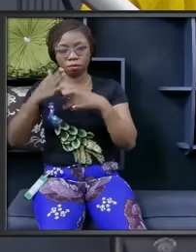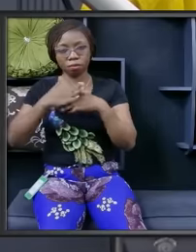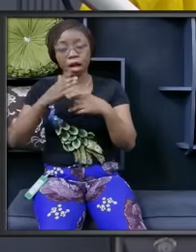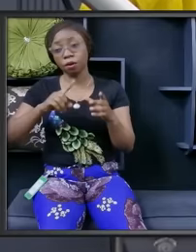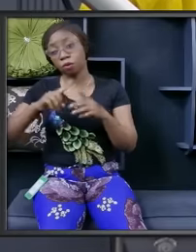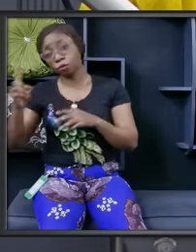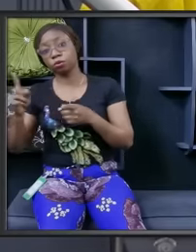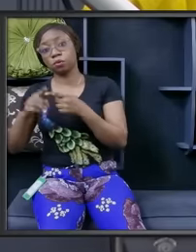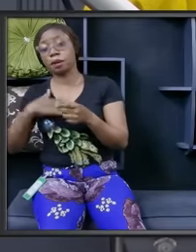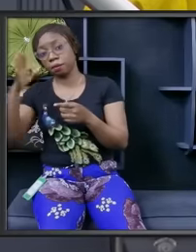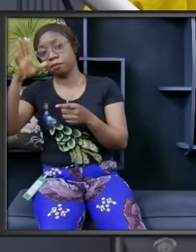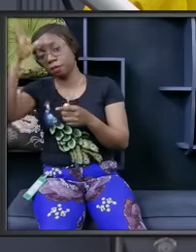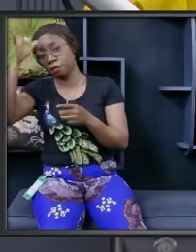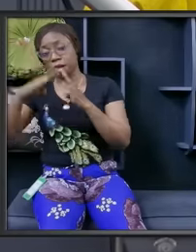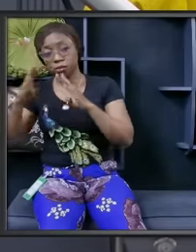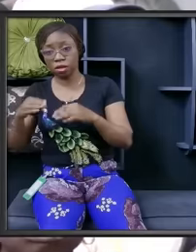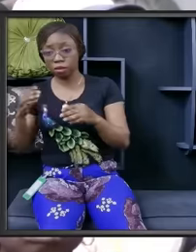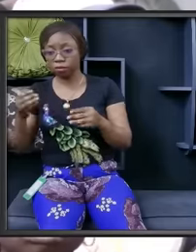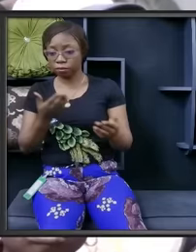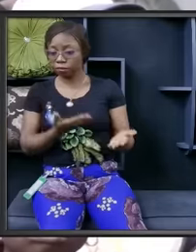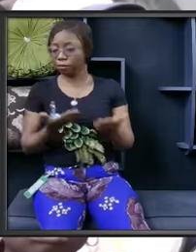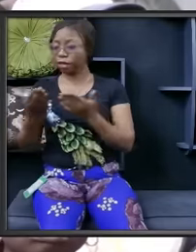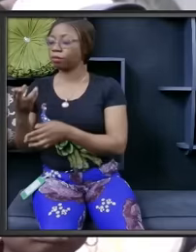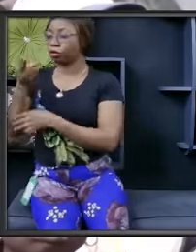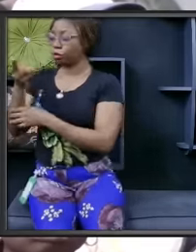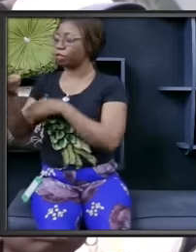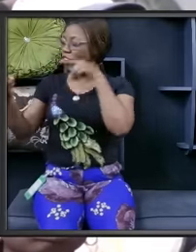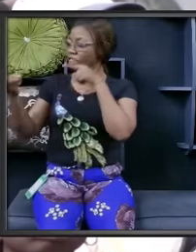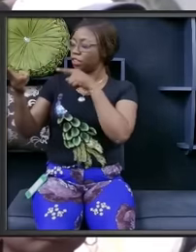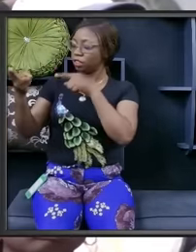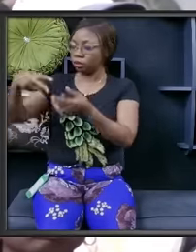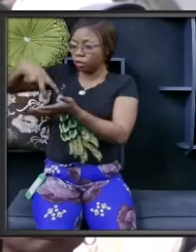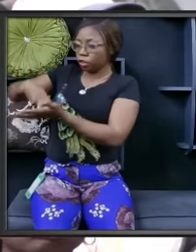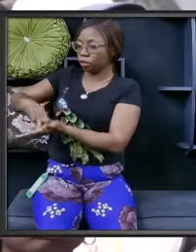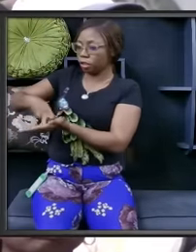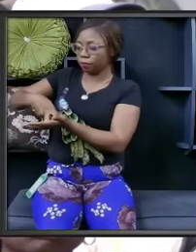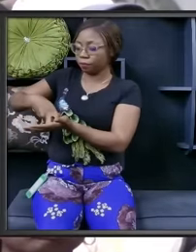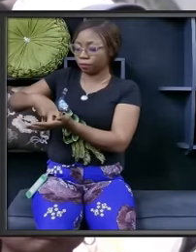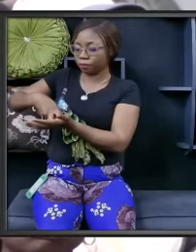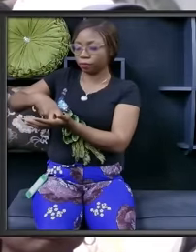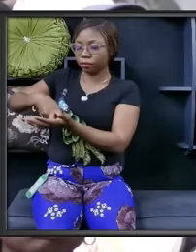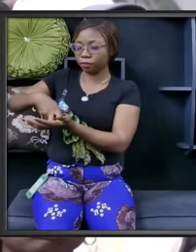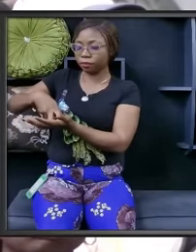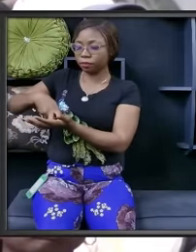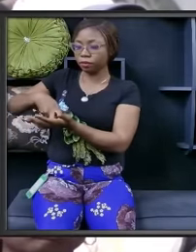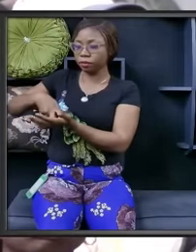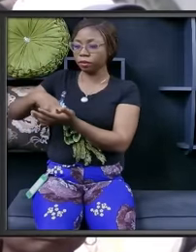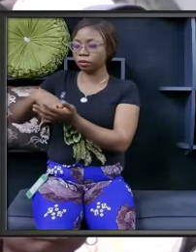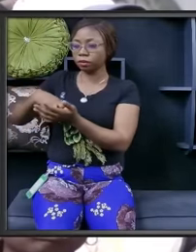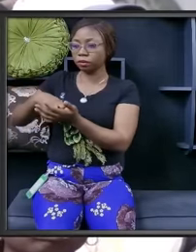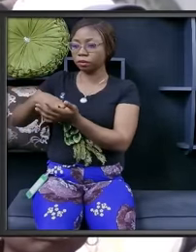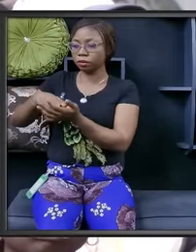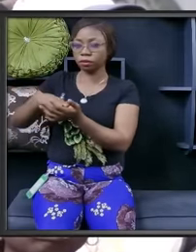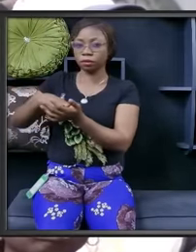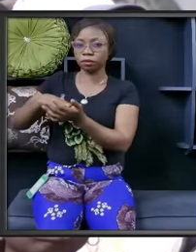gun, show me, say this gun, say, I kneel down, say, make I put the. If na lie, I dey lie. Make I no see tomorrow. Make I no